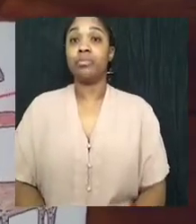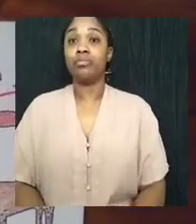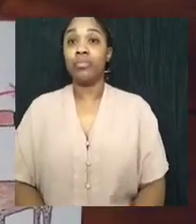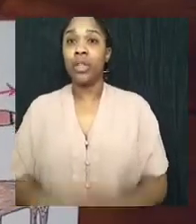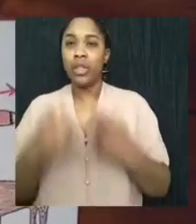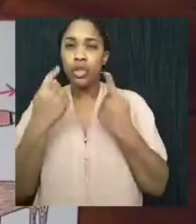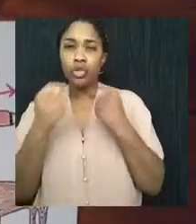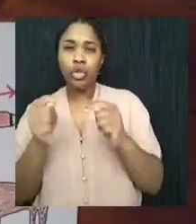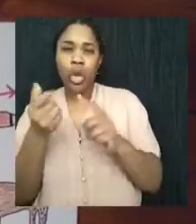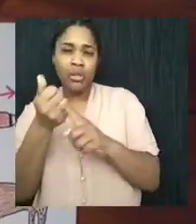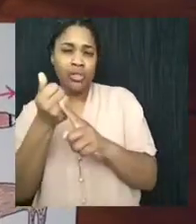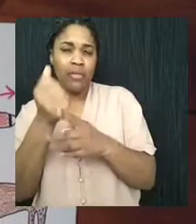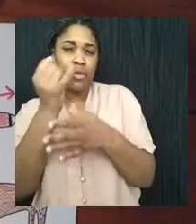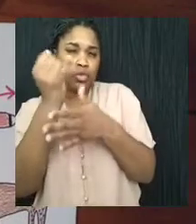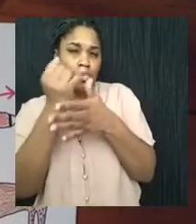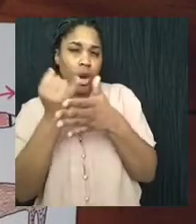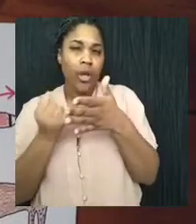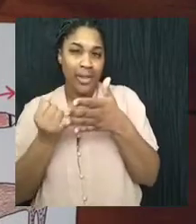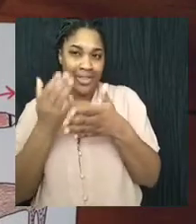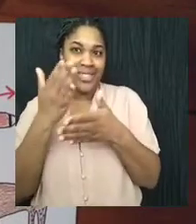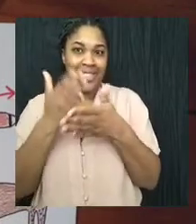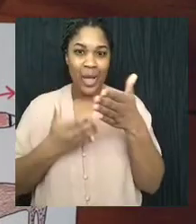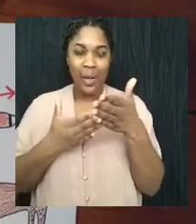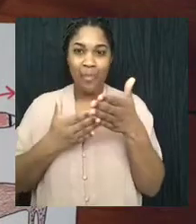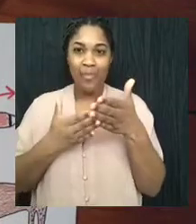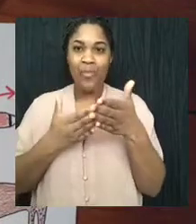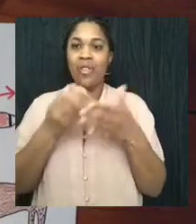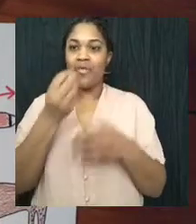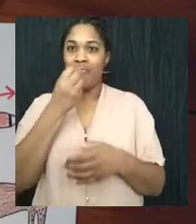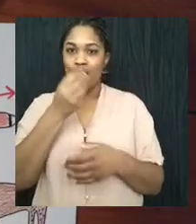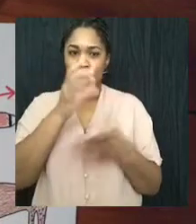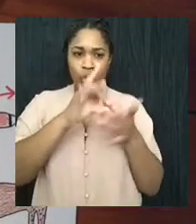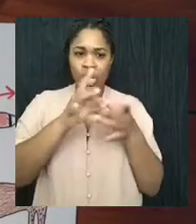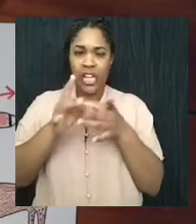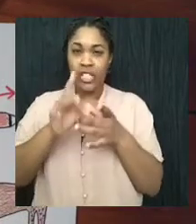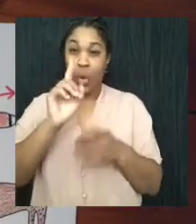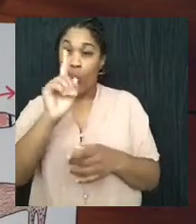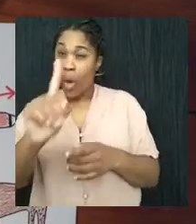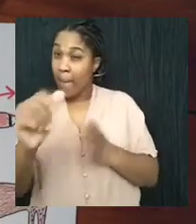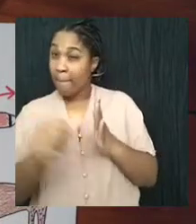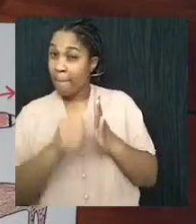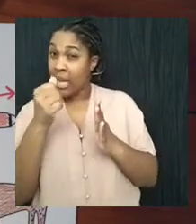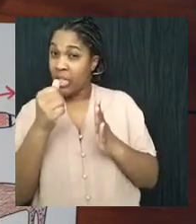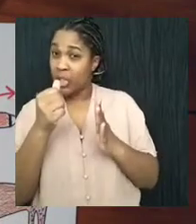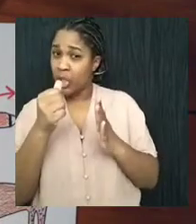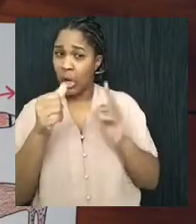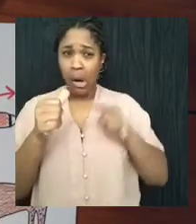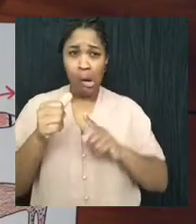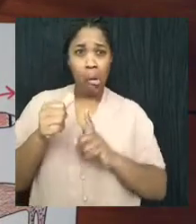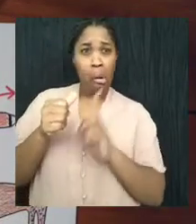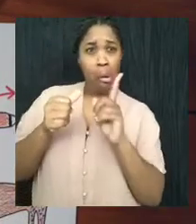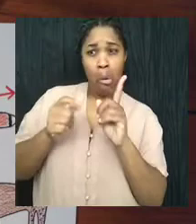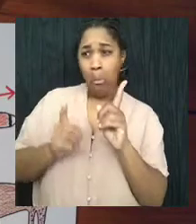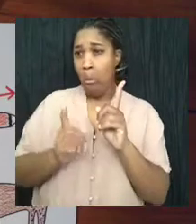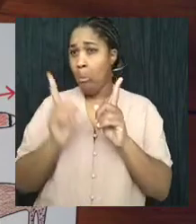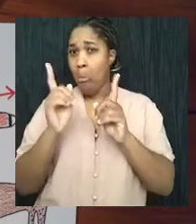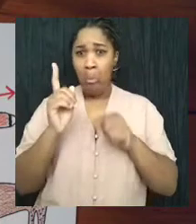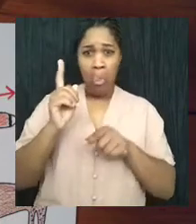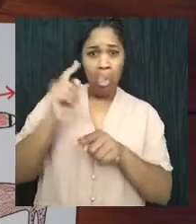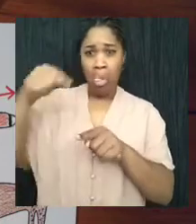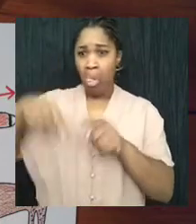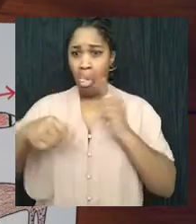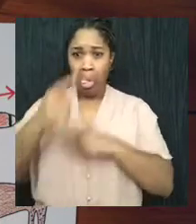Try drawing some of these food chains on one page. You will have arrows branching in all